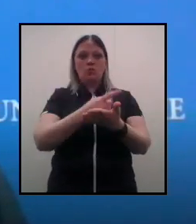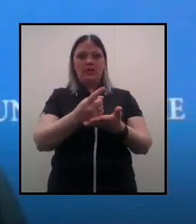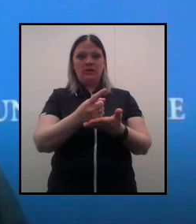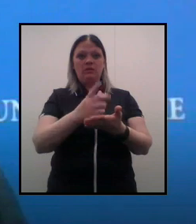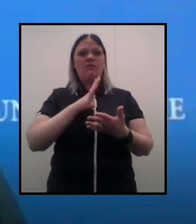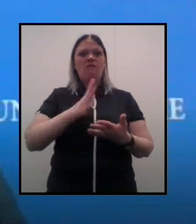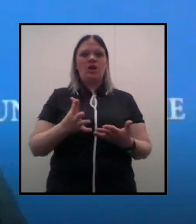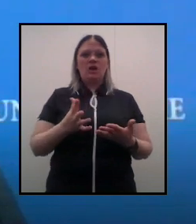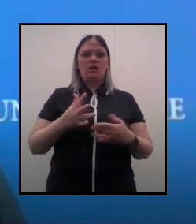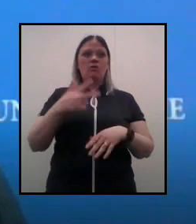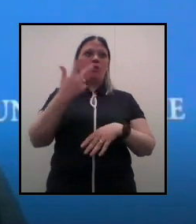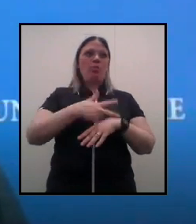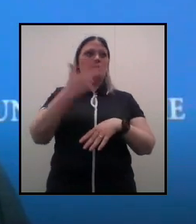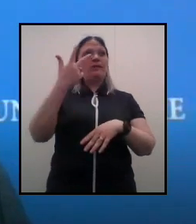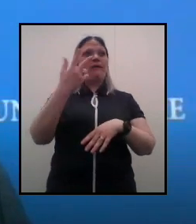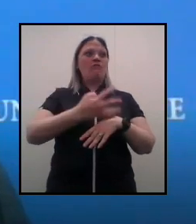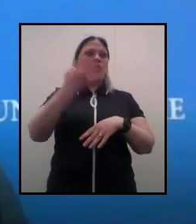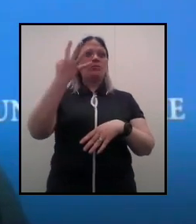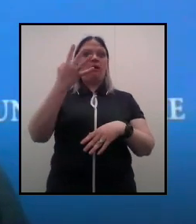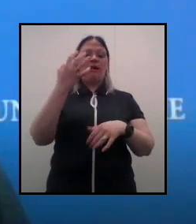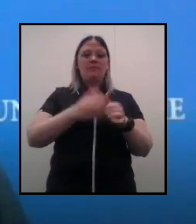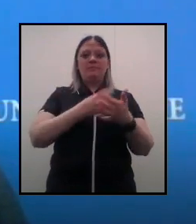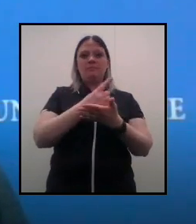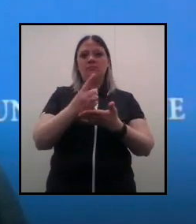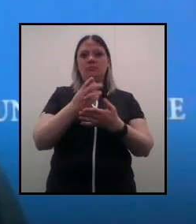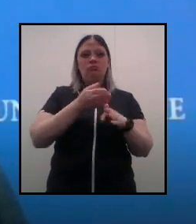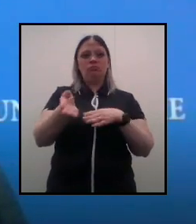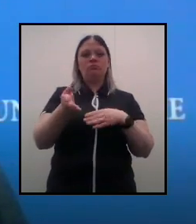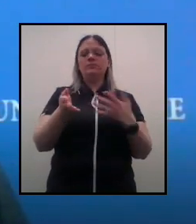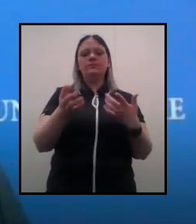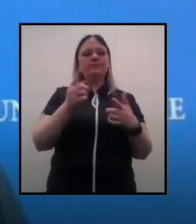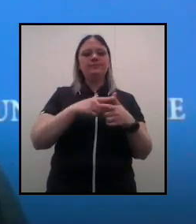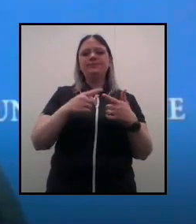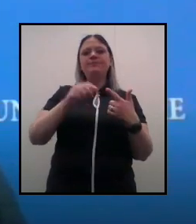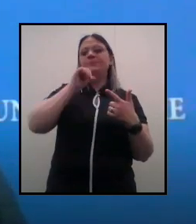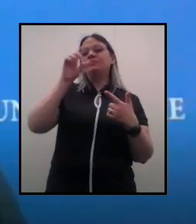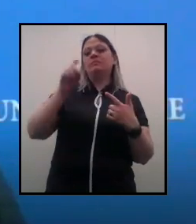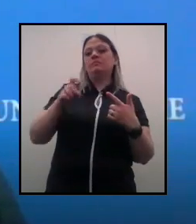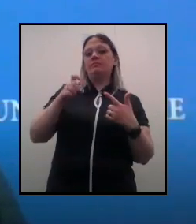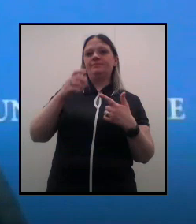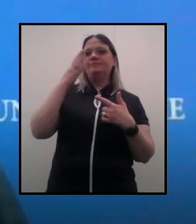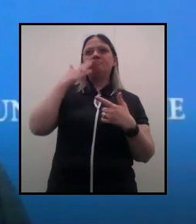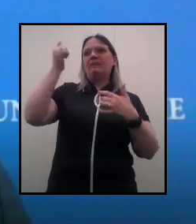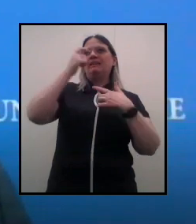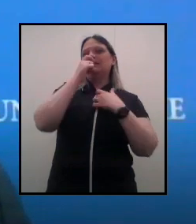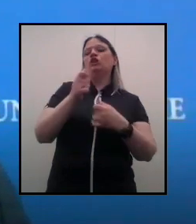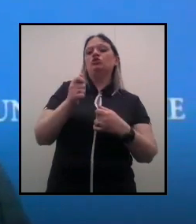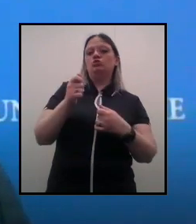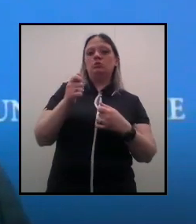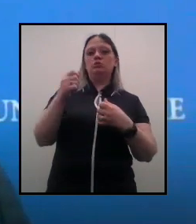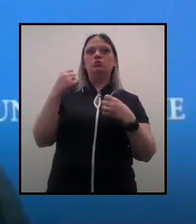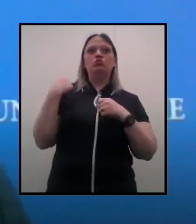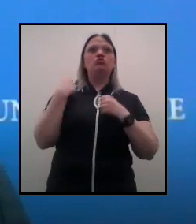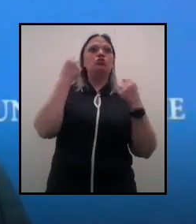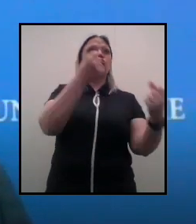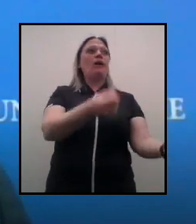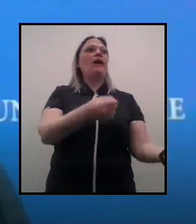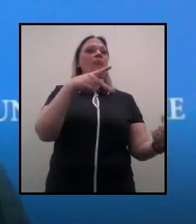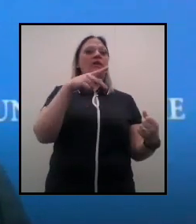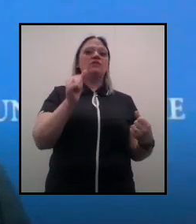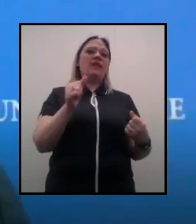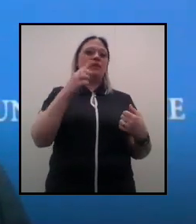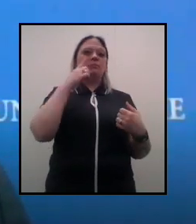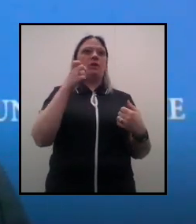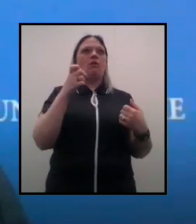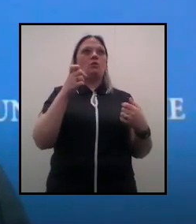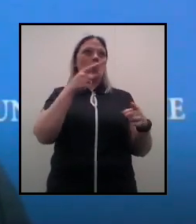over 3 or 4 days in a row. And we would not necessarily think it's in the best interest of people to just drive down to Pennsylvania because